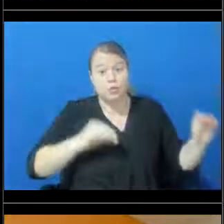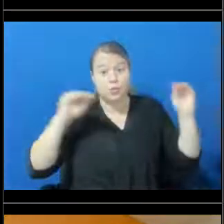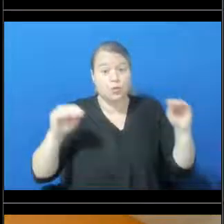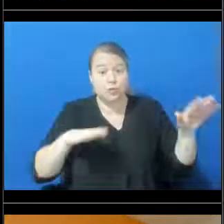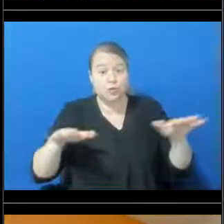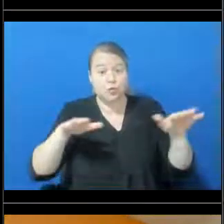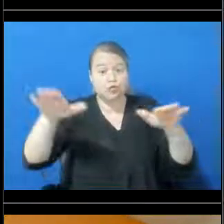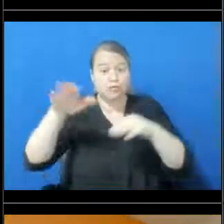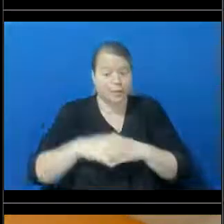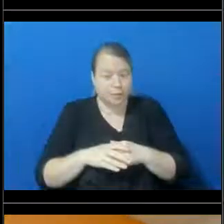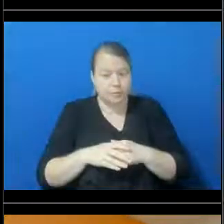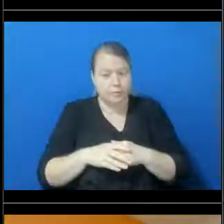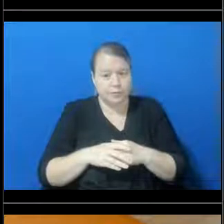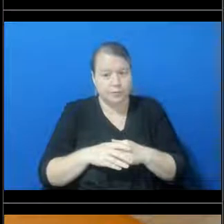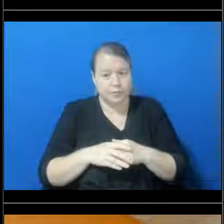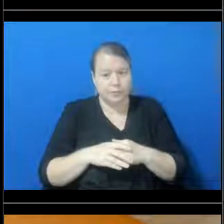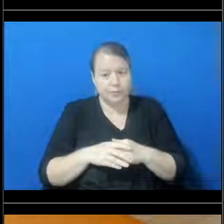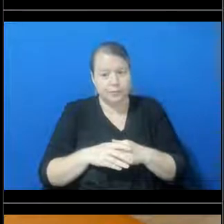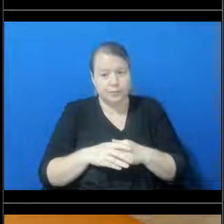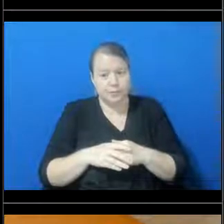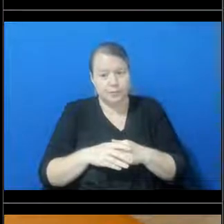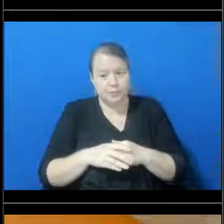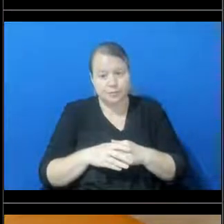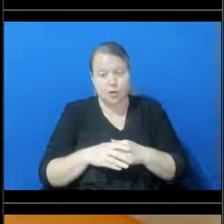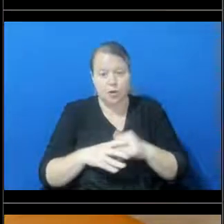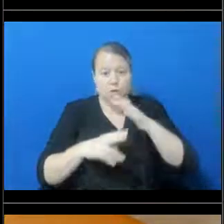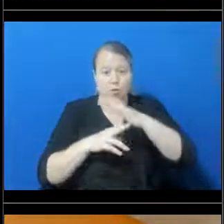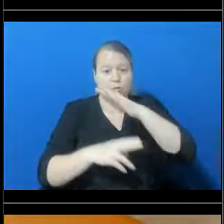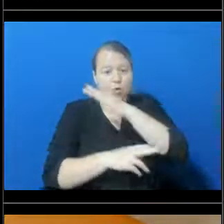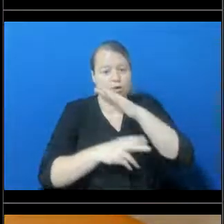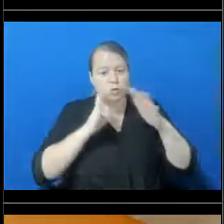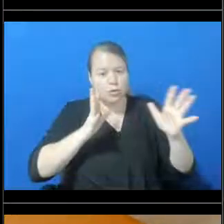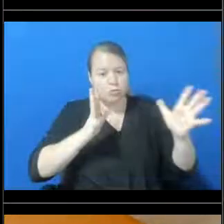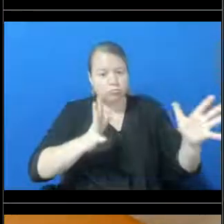pipe anything, with Long Branch. The bridge will just be spanning